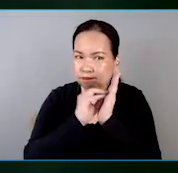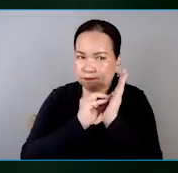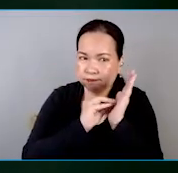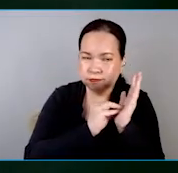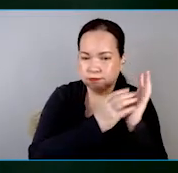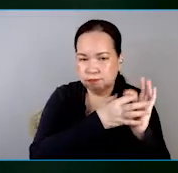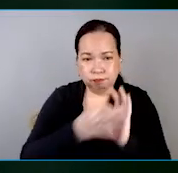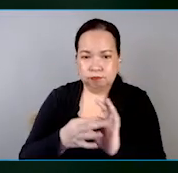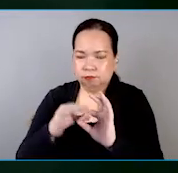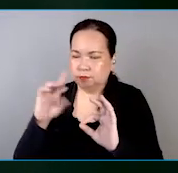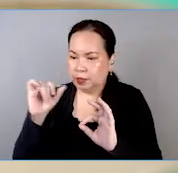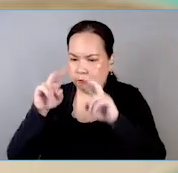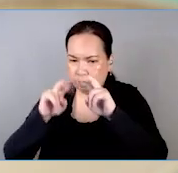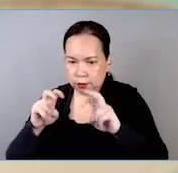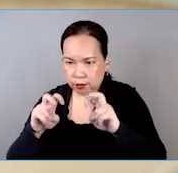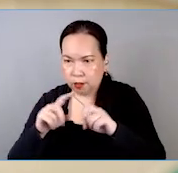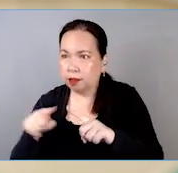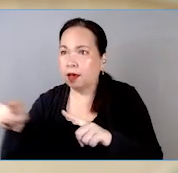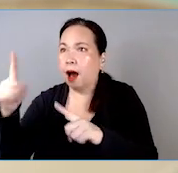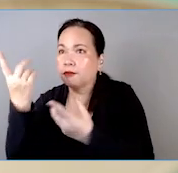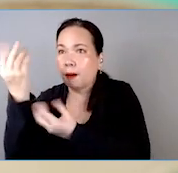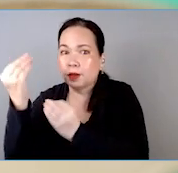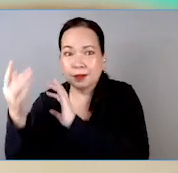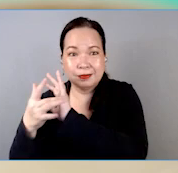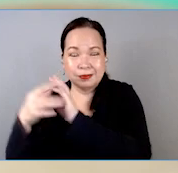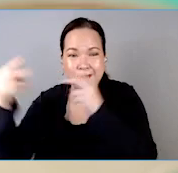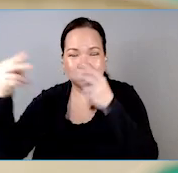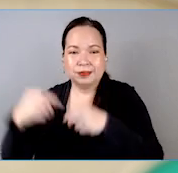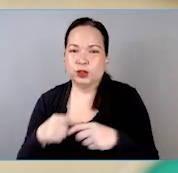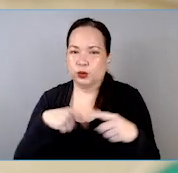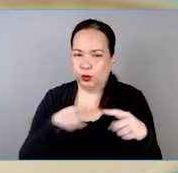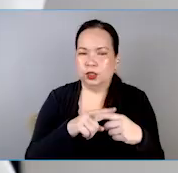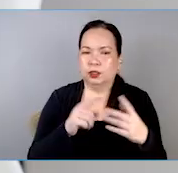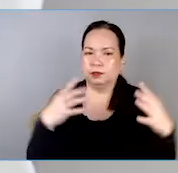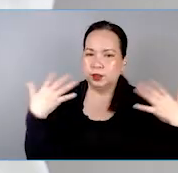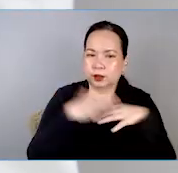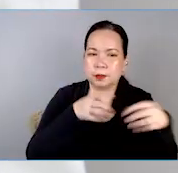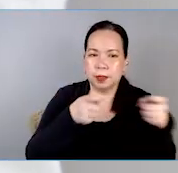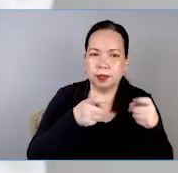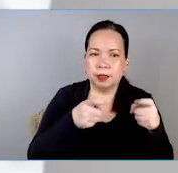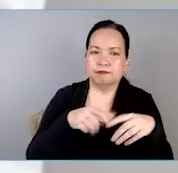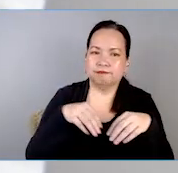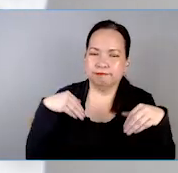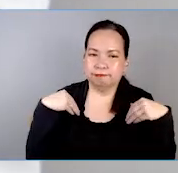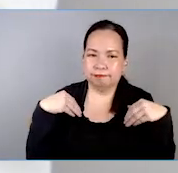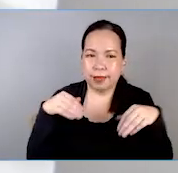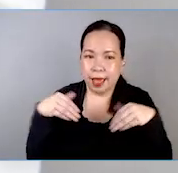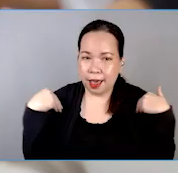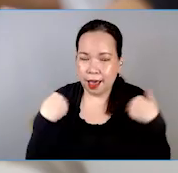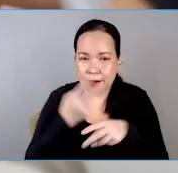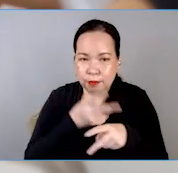analytics through the dashboard. The Integrated Management of Agri-Fishery Production and Market for the Development of